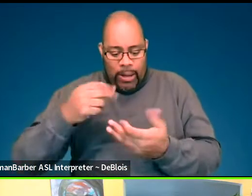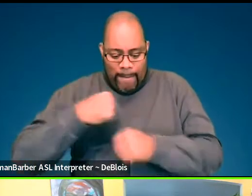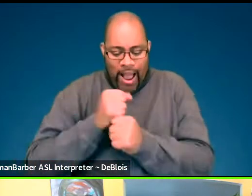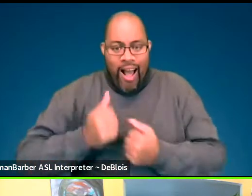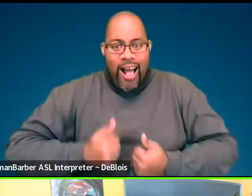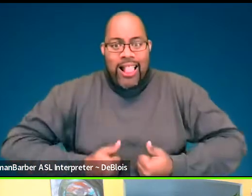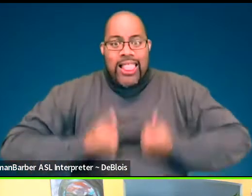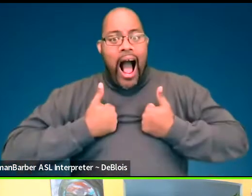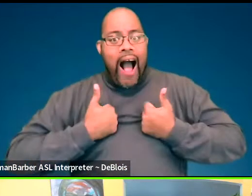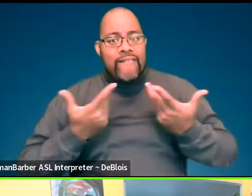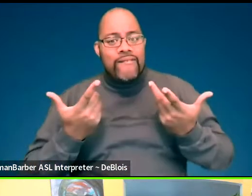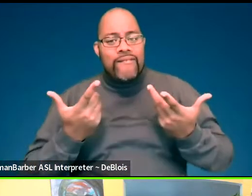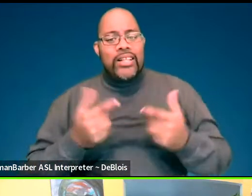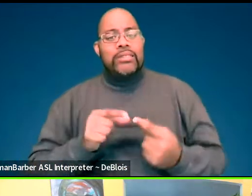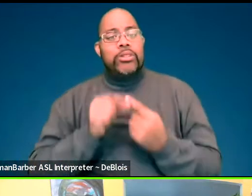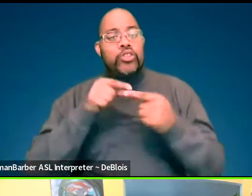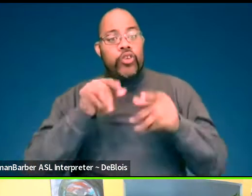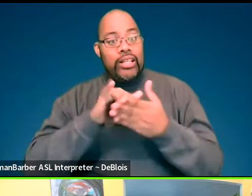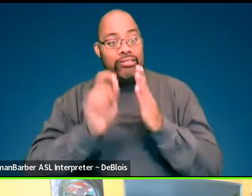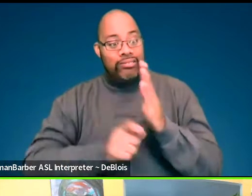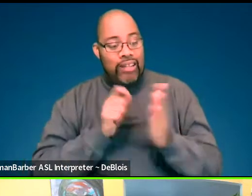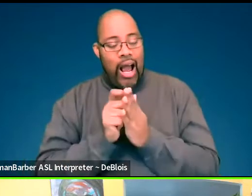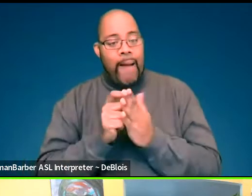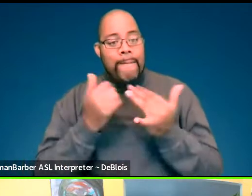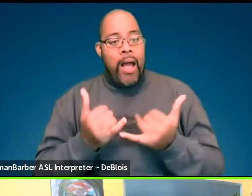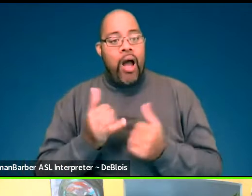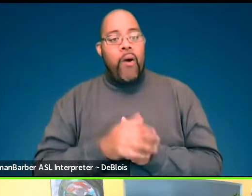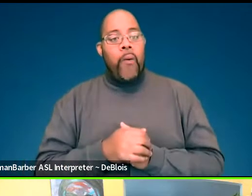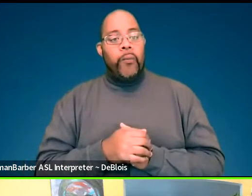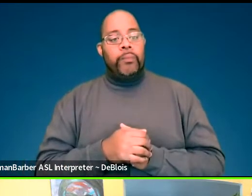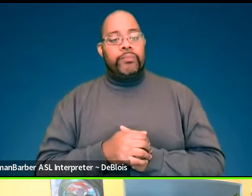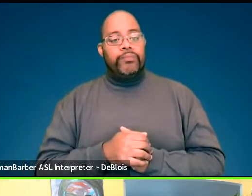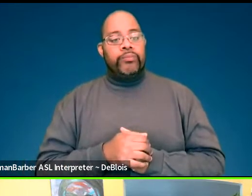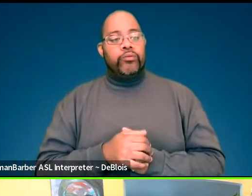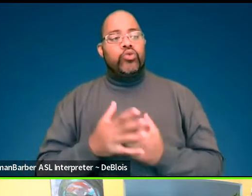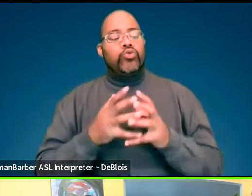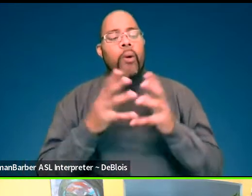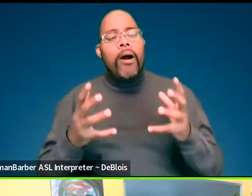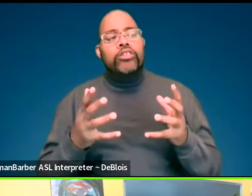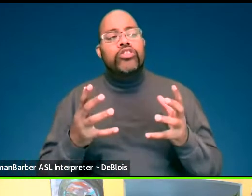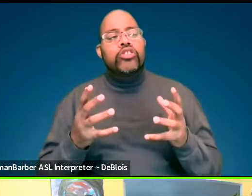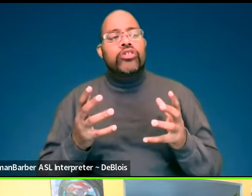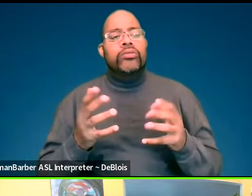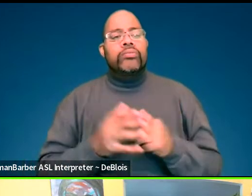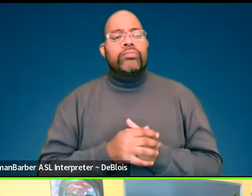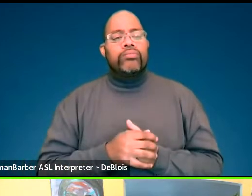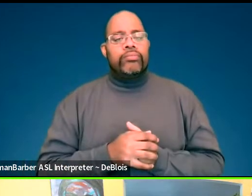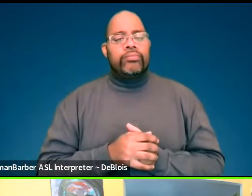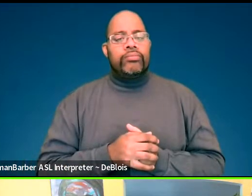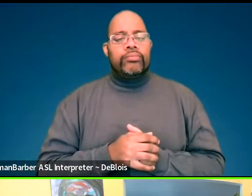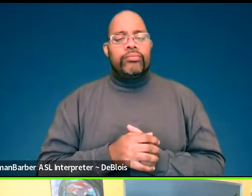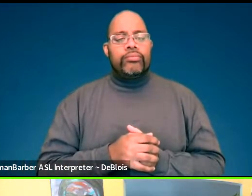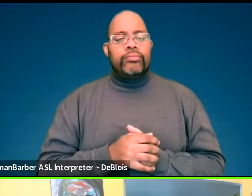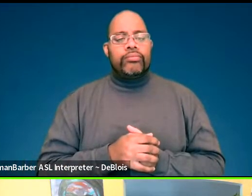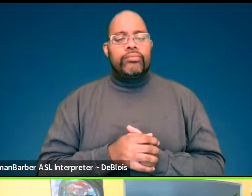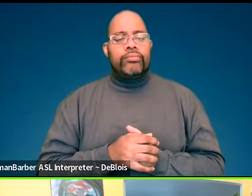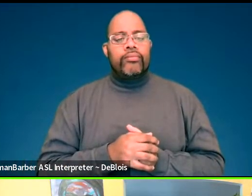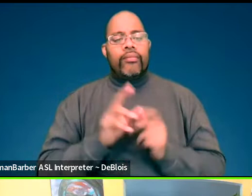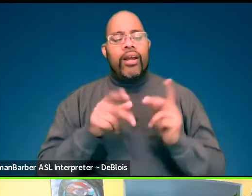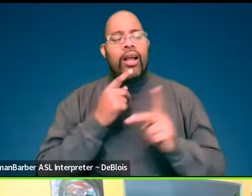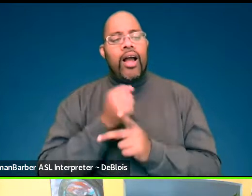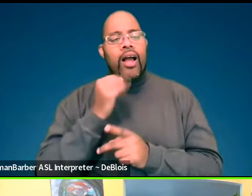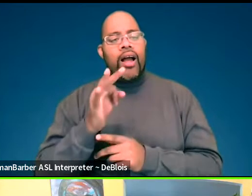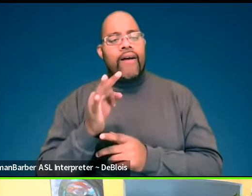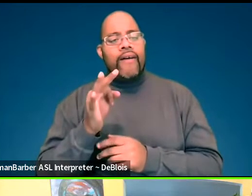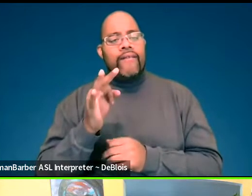alive, especially during this time period where so much of the kind of